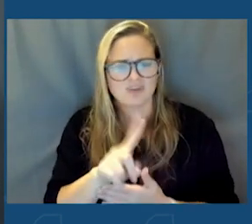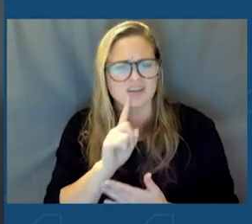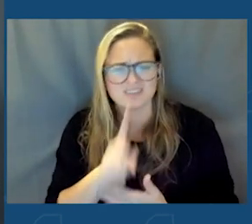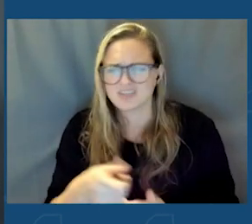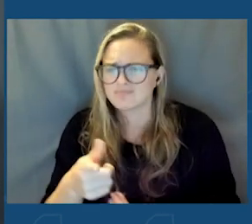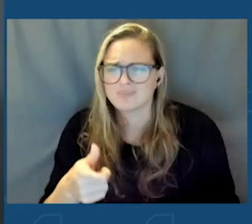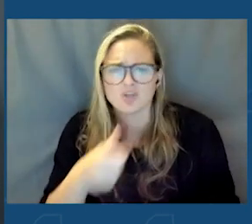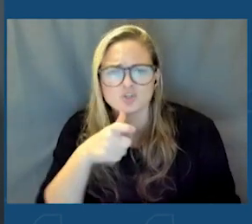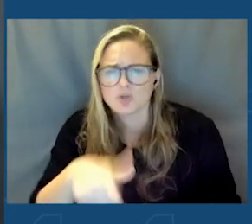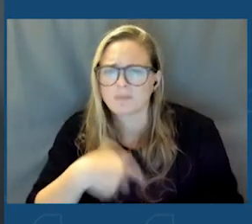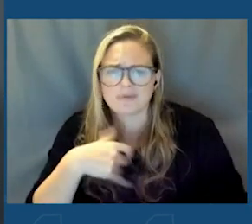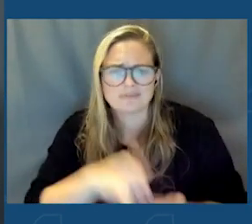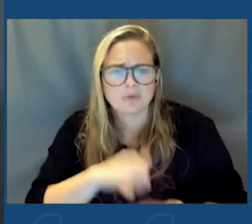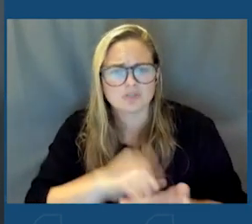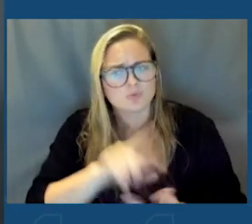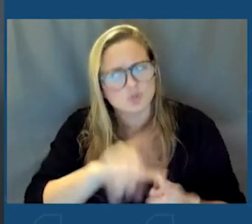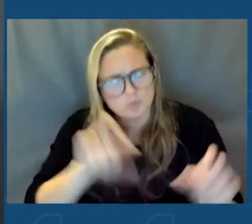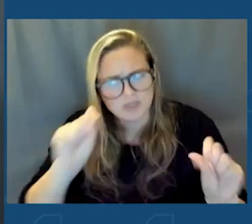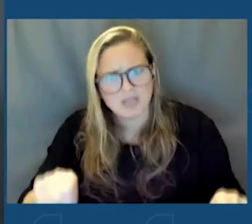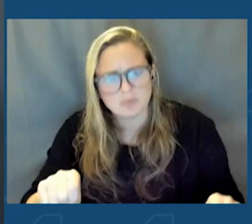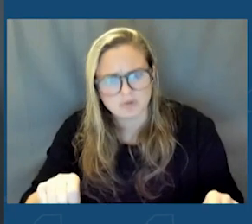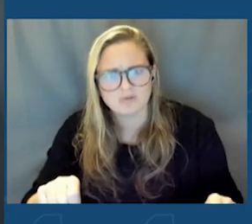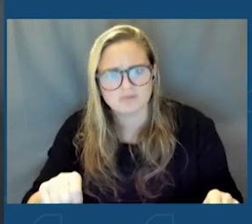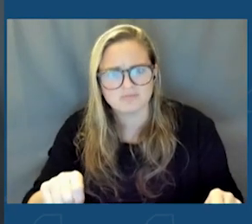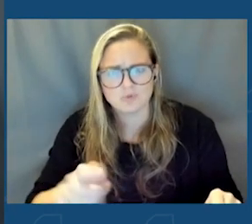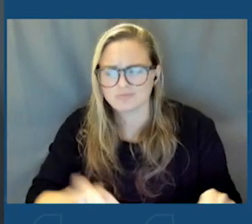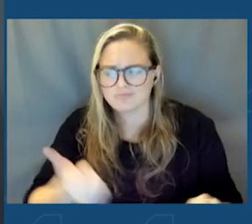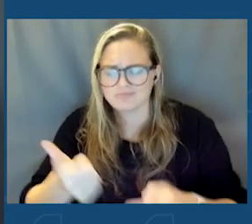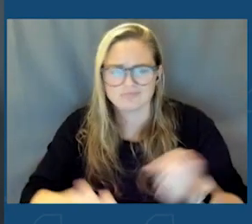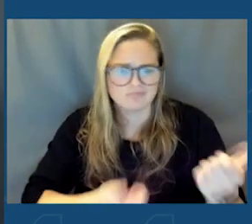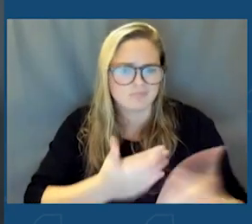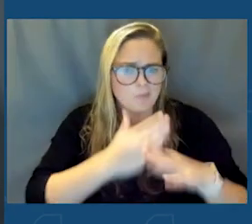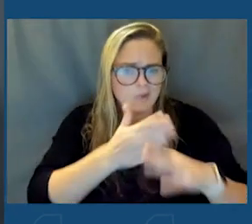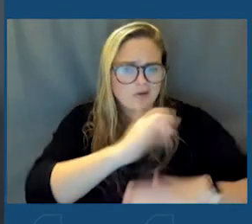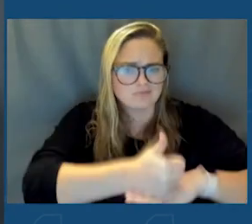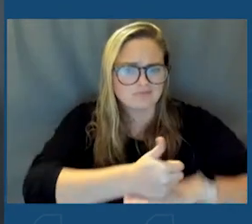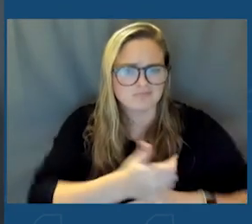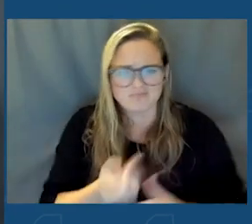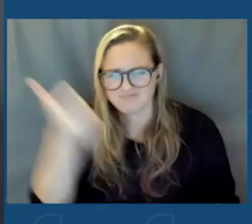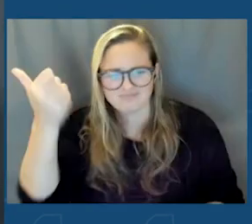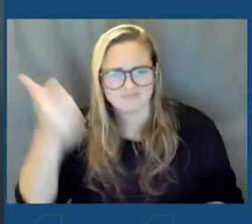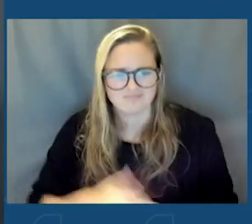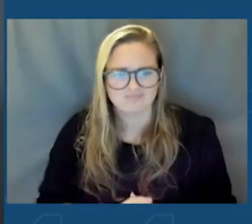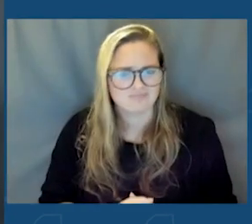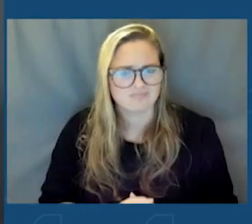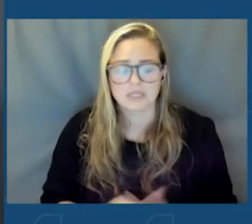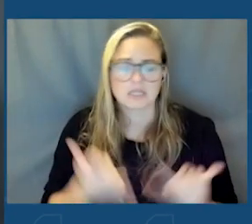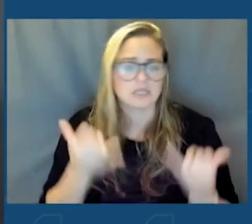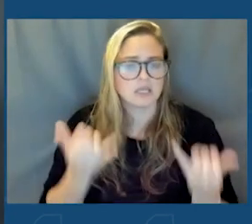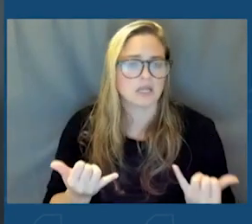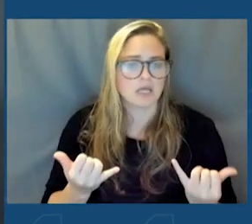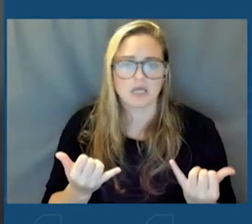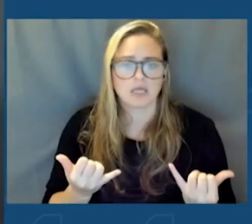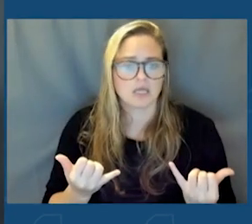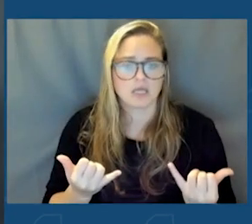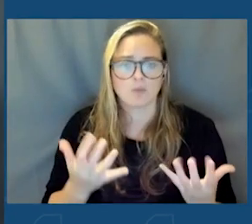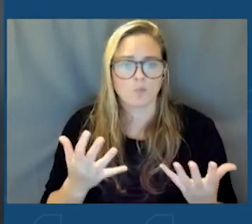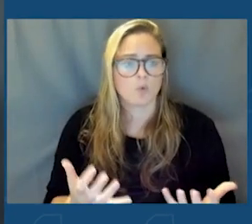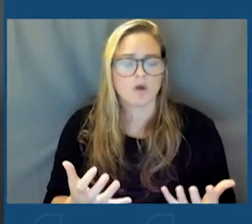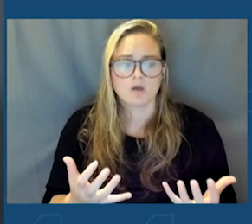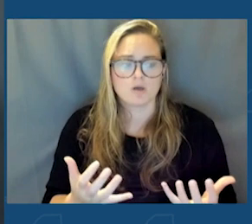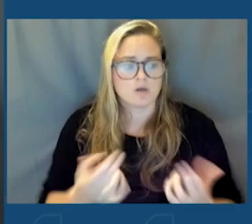after all these years. We should remove all those barriers that have been in place. But today we just want to have that very